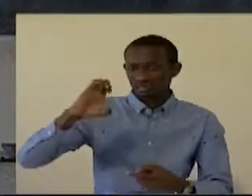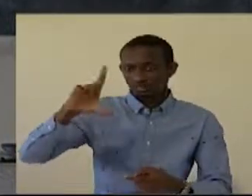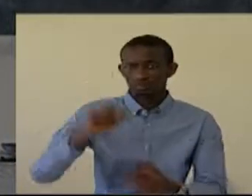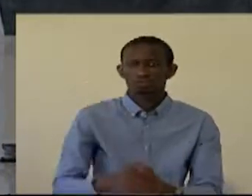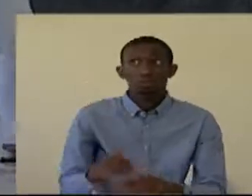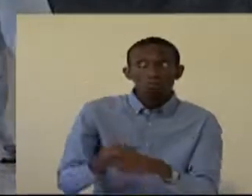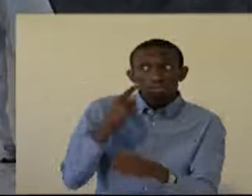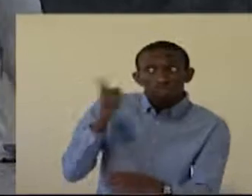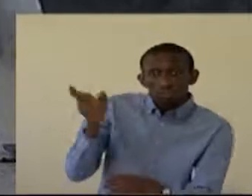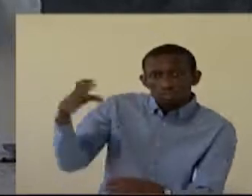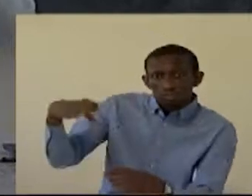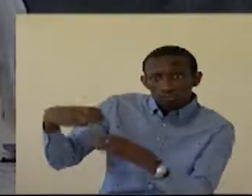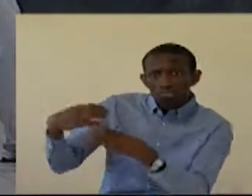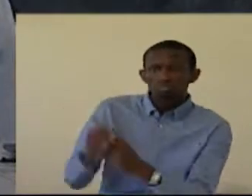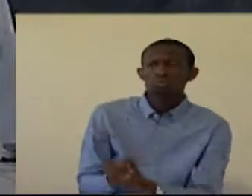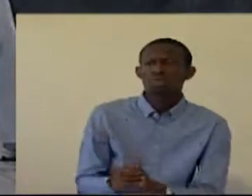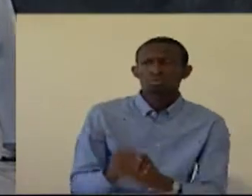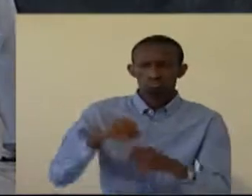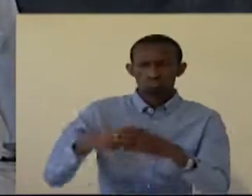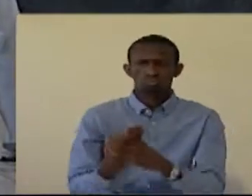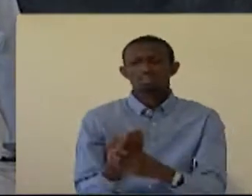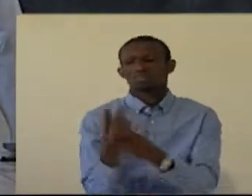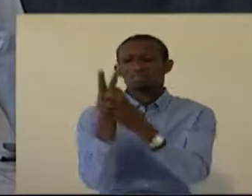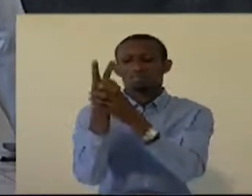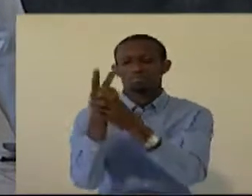And from this compound, we will create a double bond.